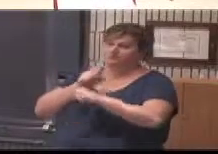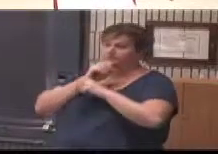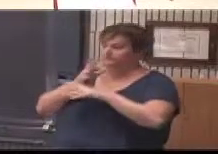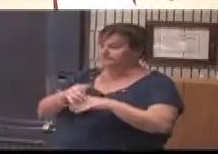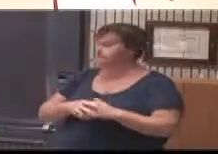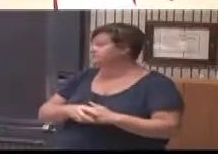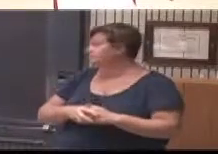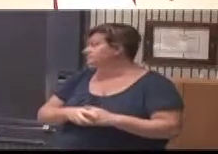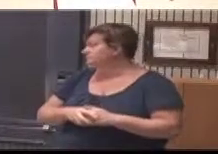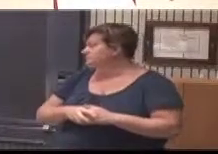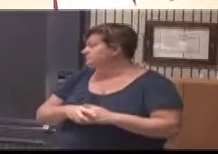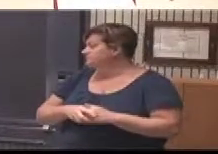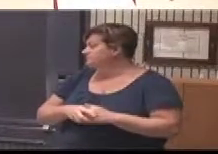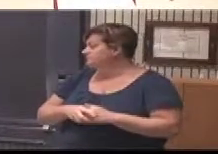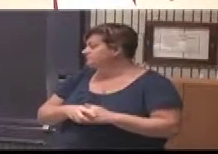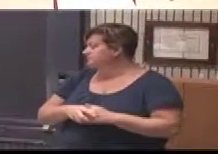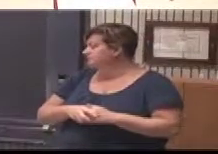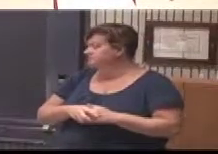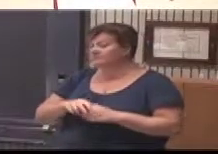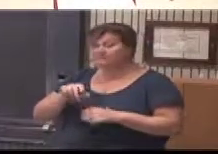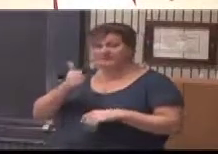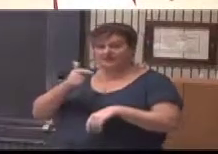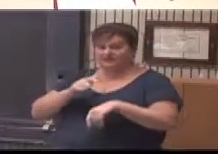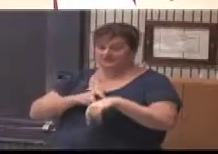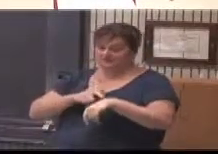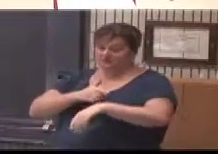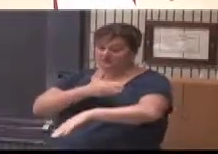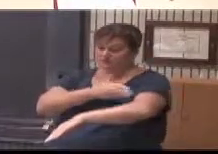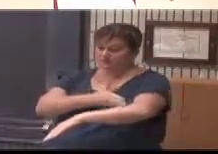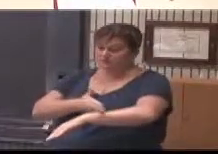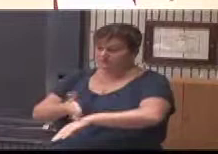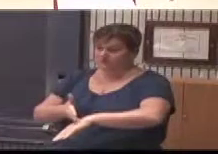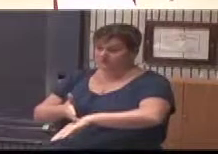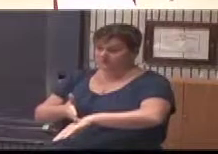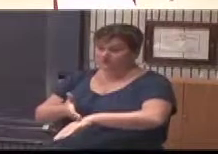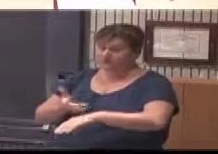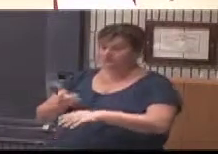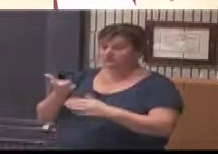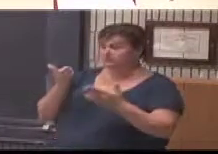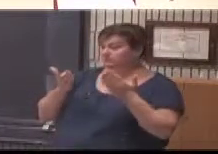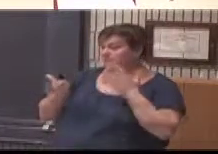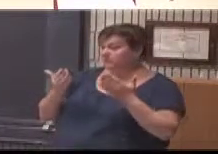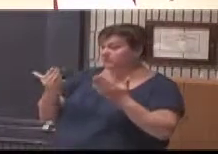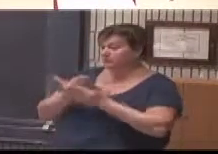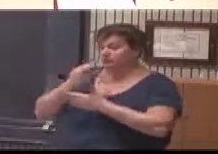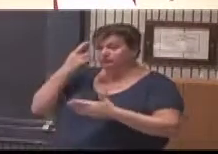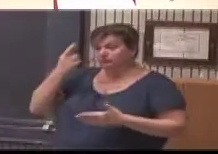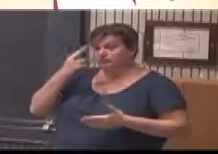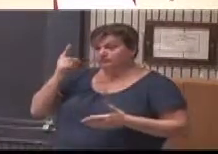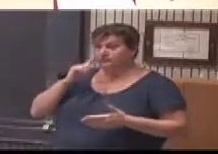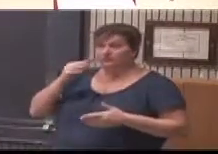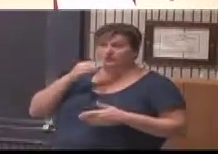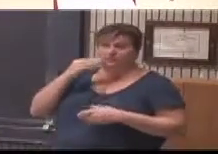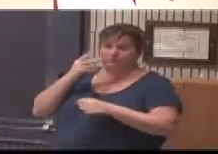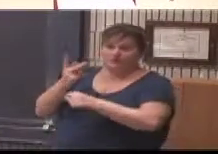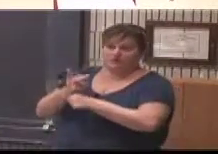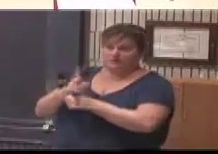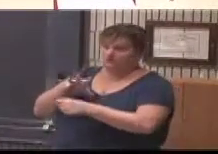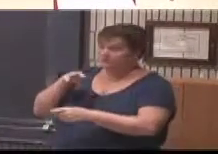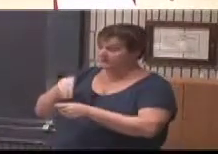time. Now, at any period of decline, there may be a new reason for home care to get